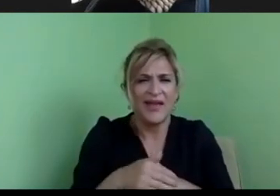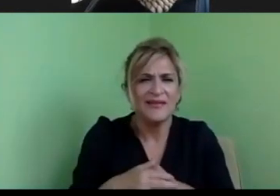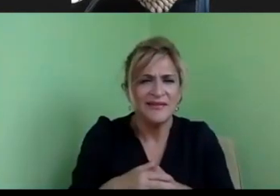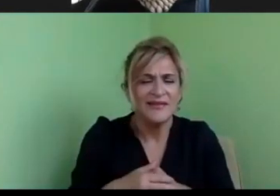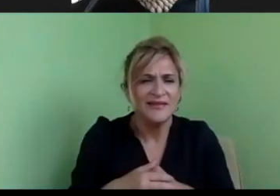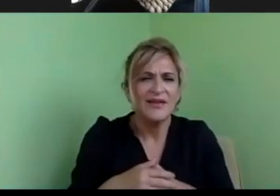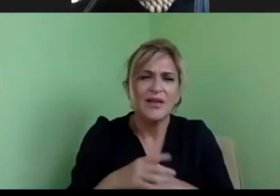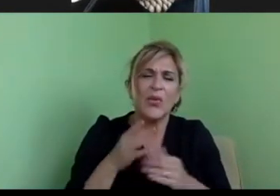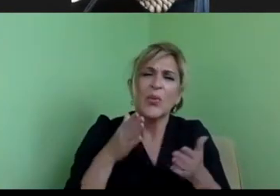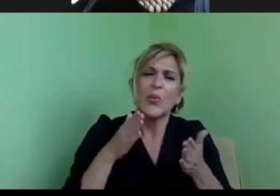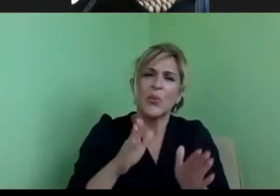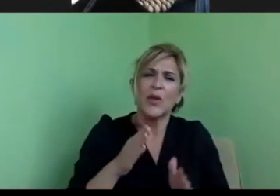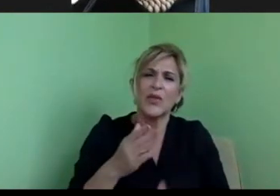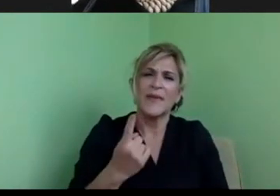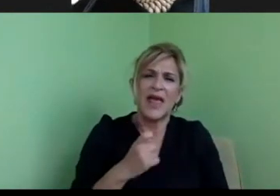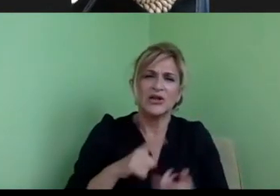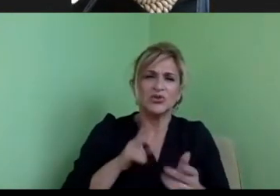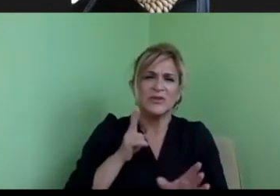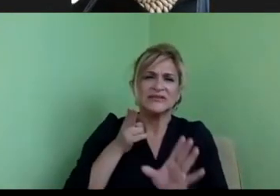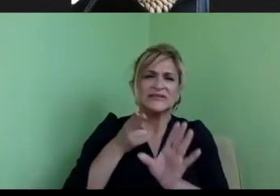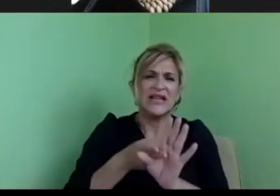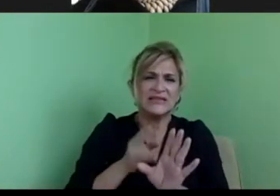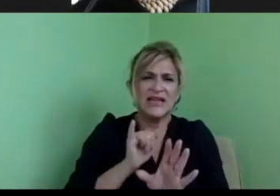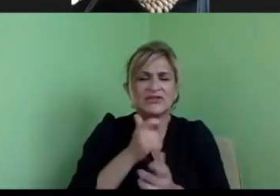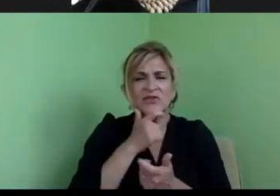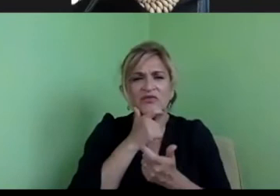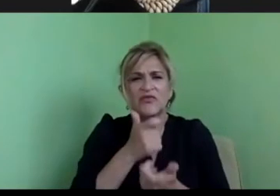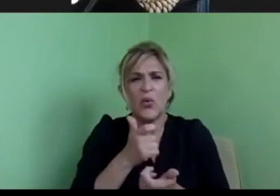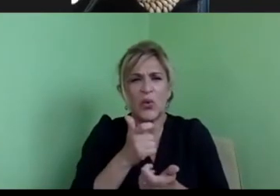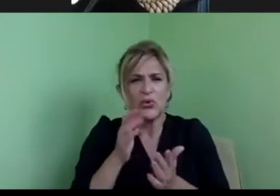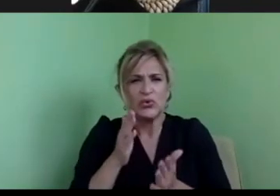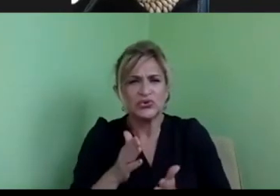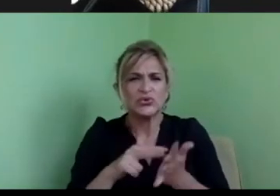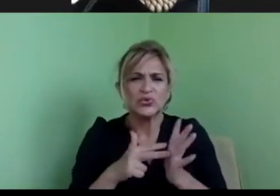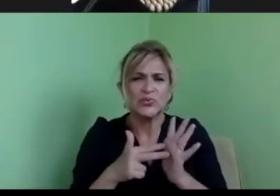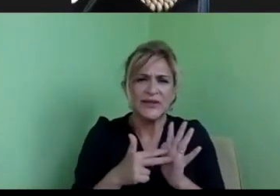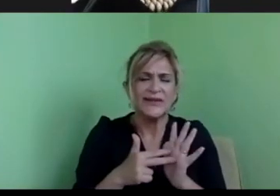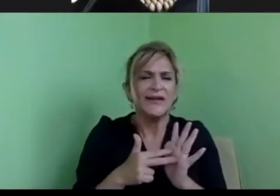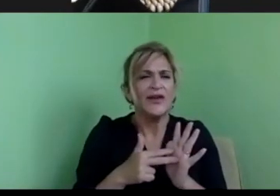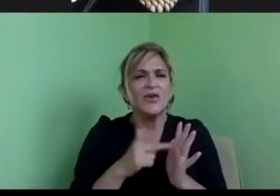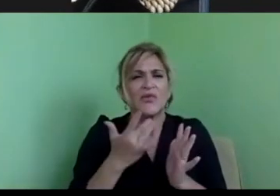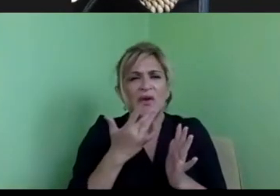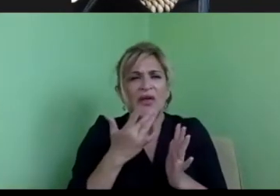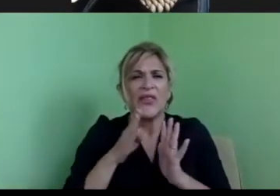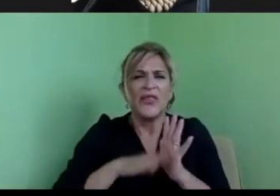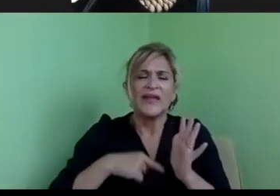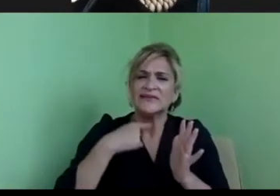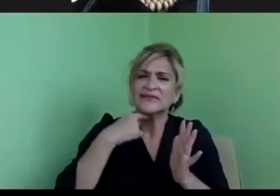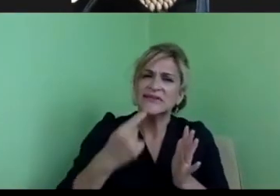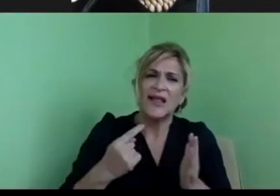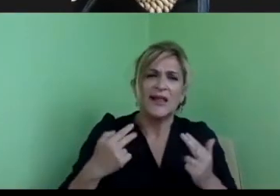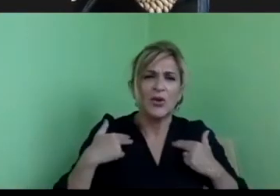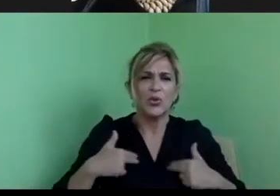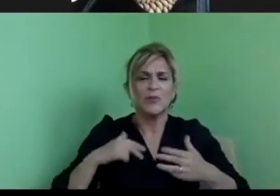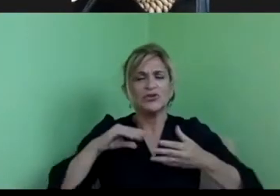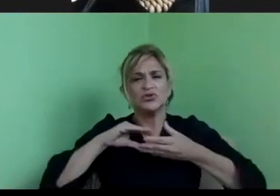being asked to participate is as voyeurs you know what i mean and so rather than telling a human story where we